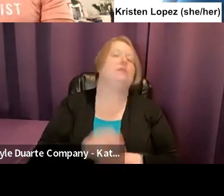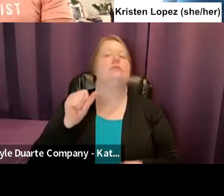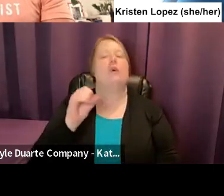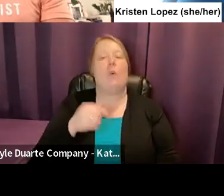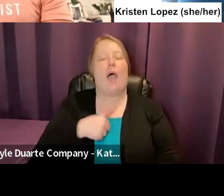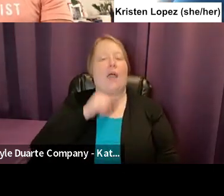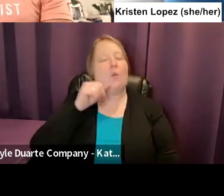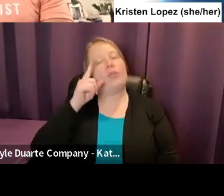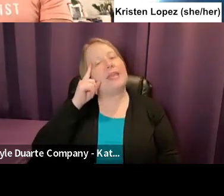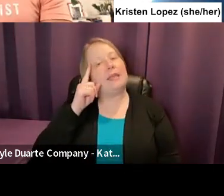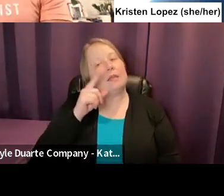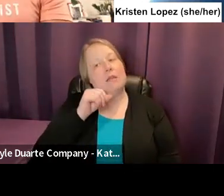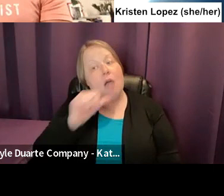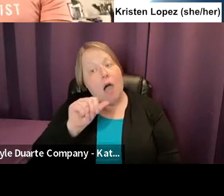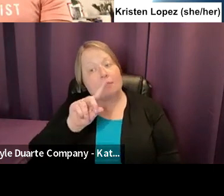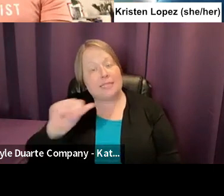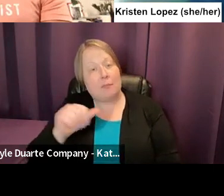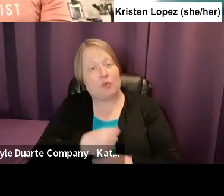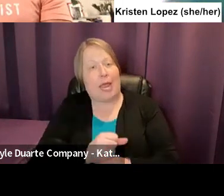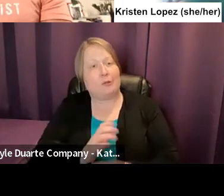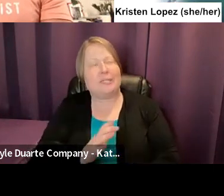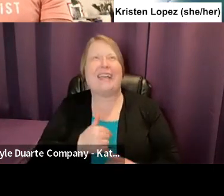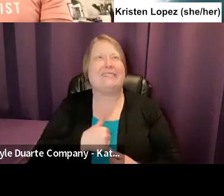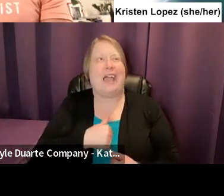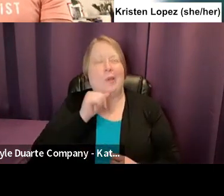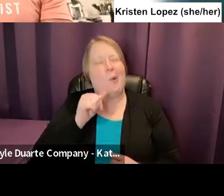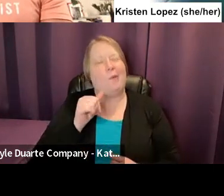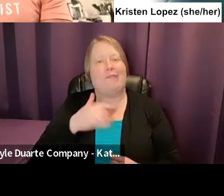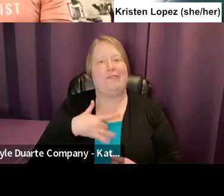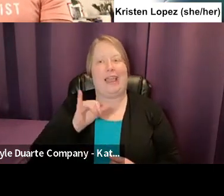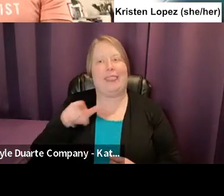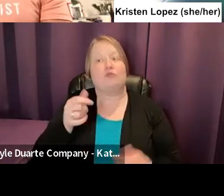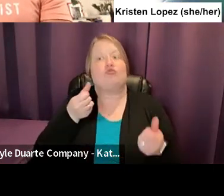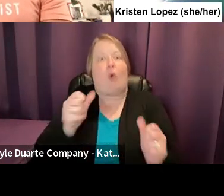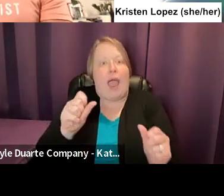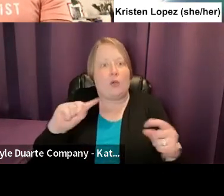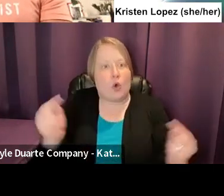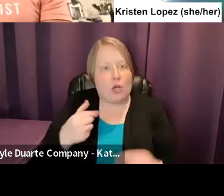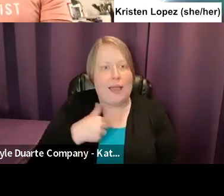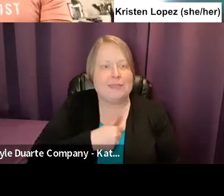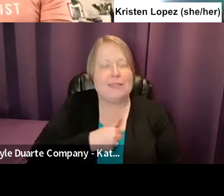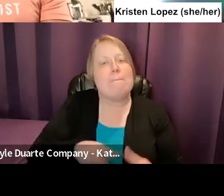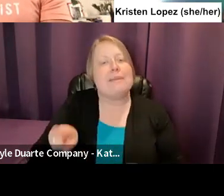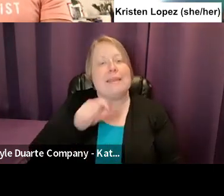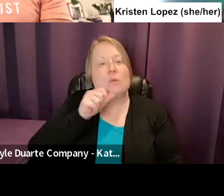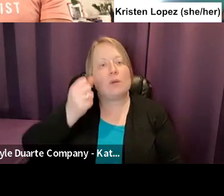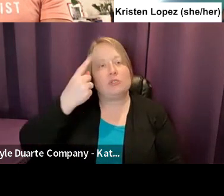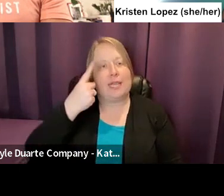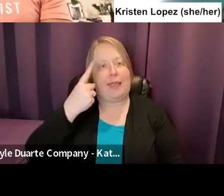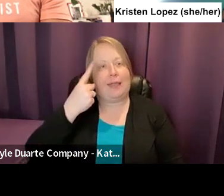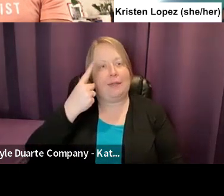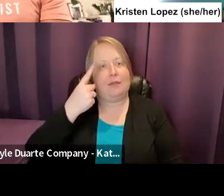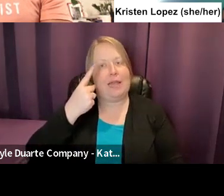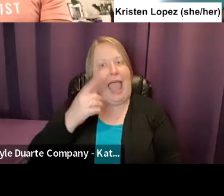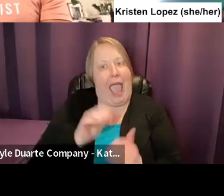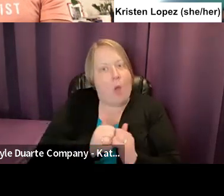non-disabled creators, you know, I don't necessarily think they're setting out to harm us, but I don't think they understand the